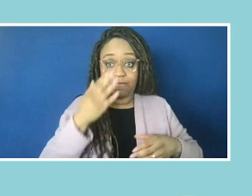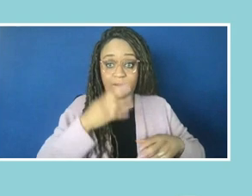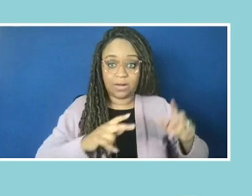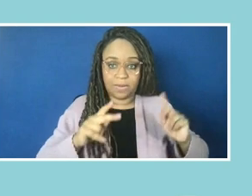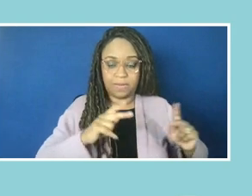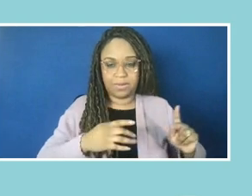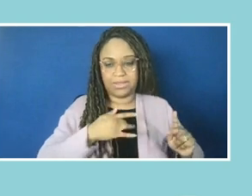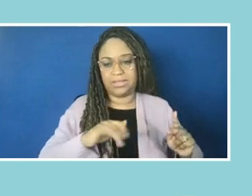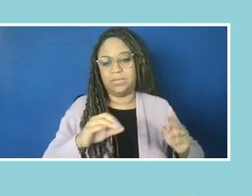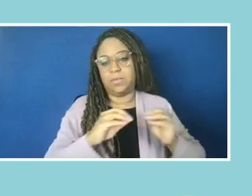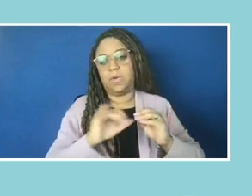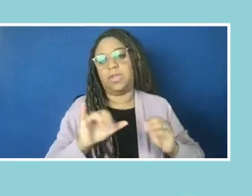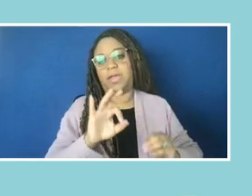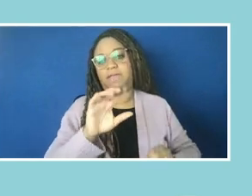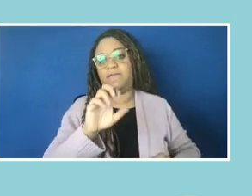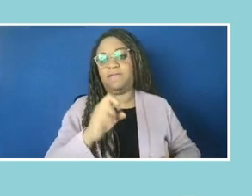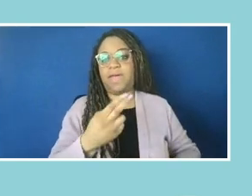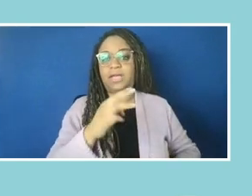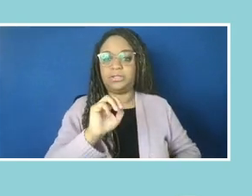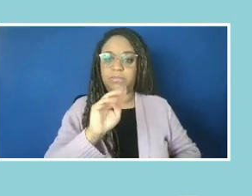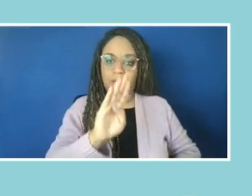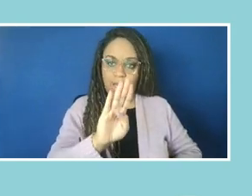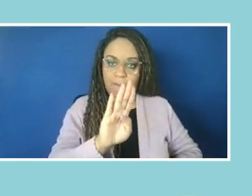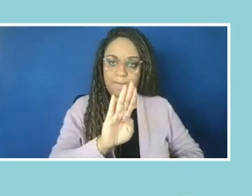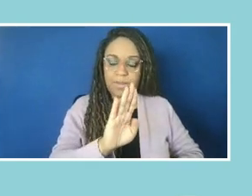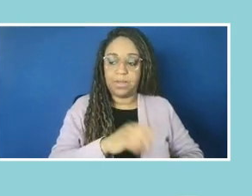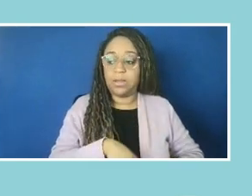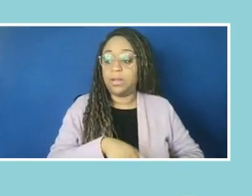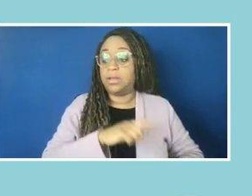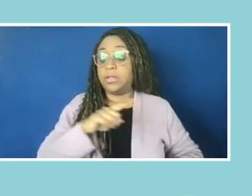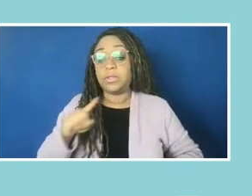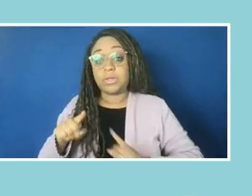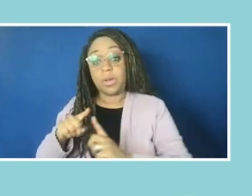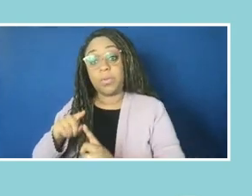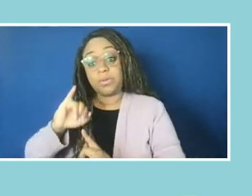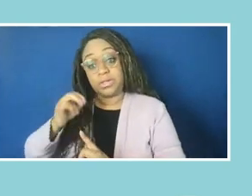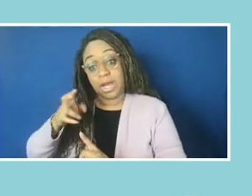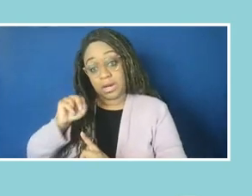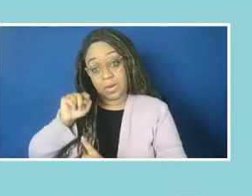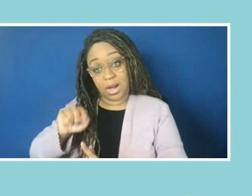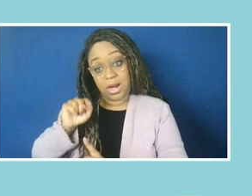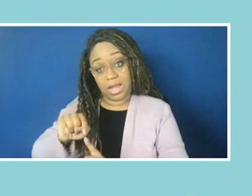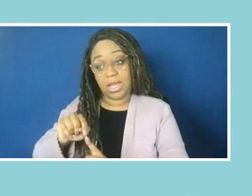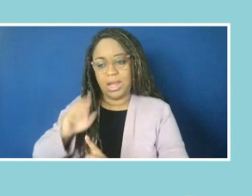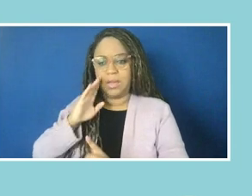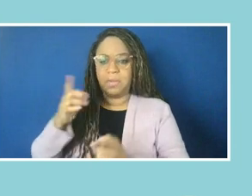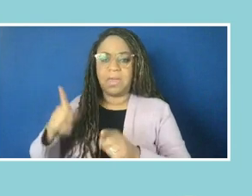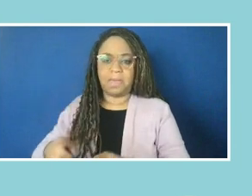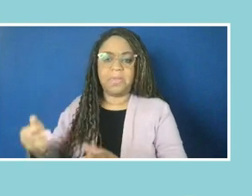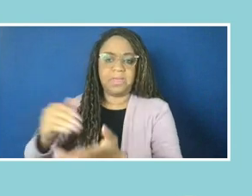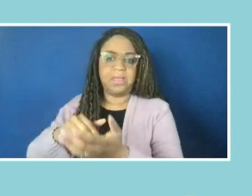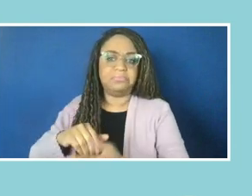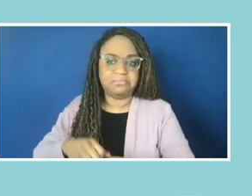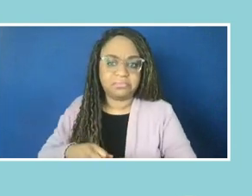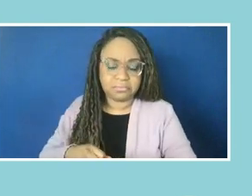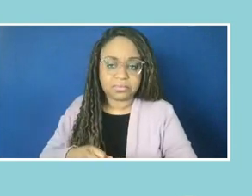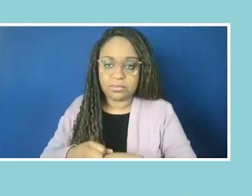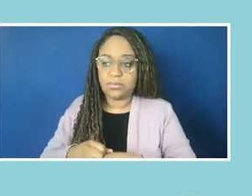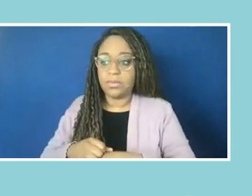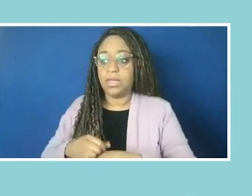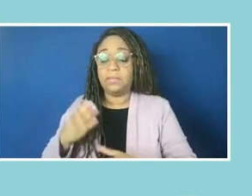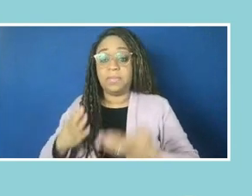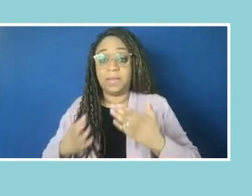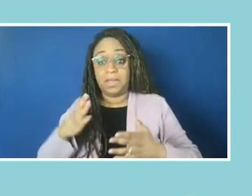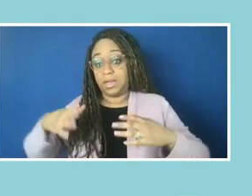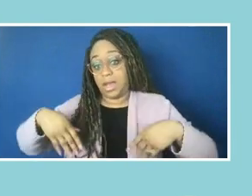The same thing. It's not going to happen yet. You might see something start to rumble in the summertime. But now, what